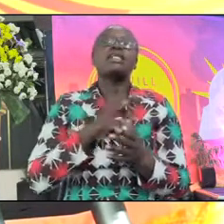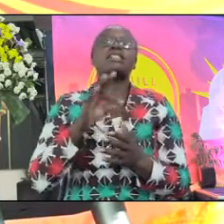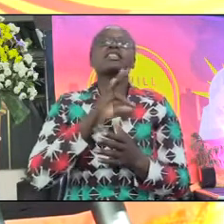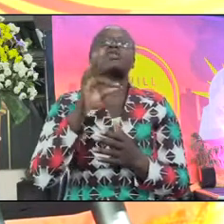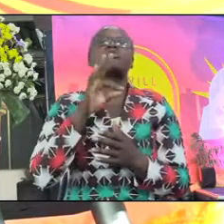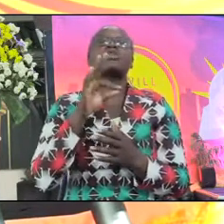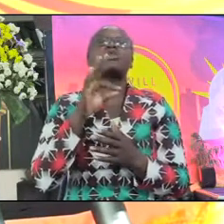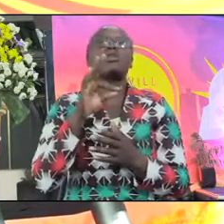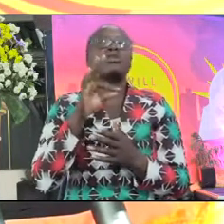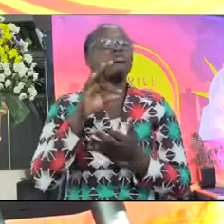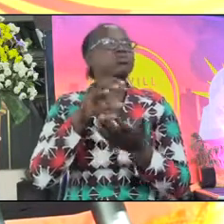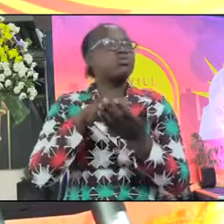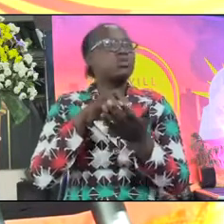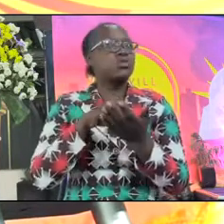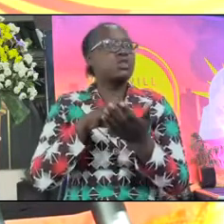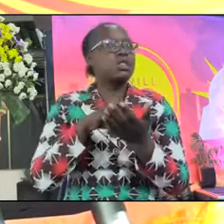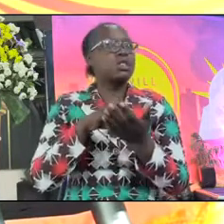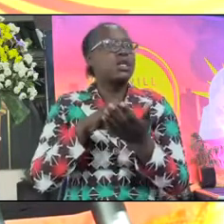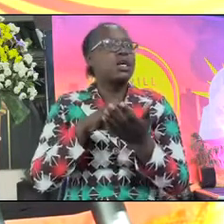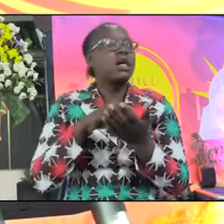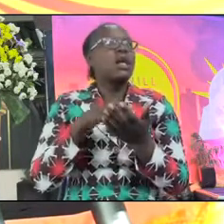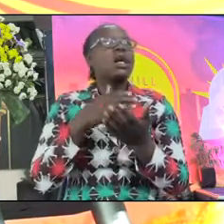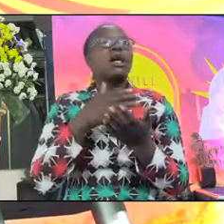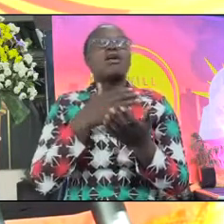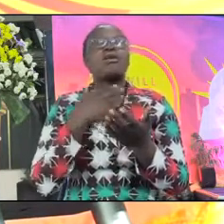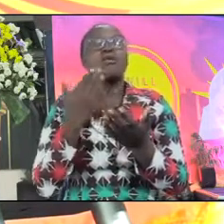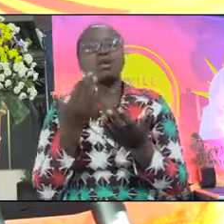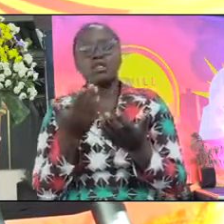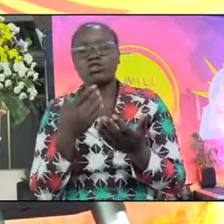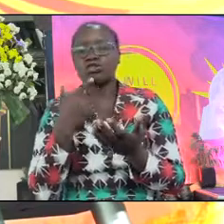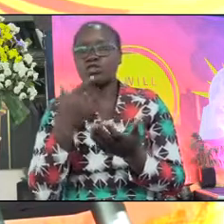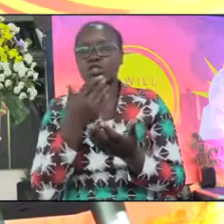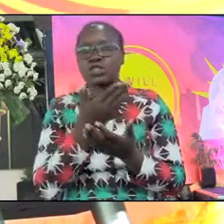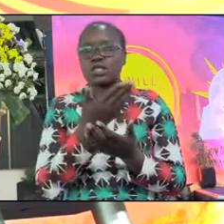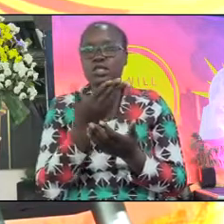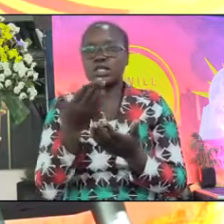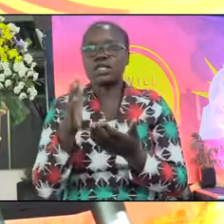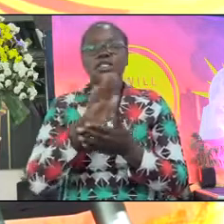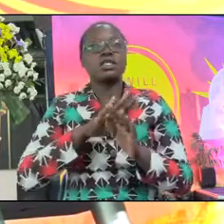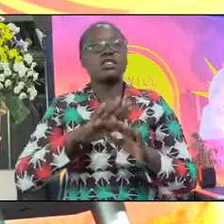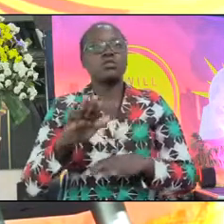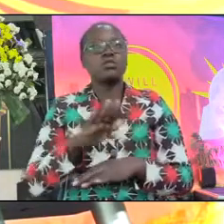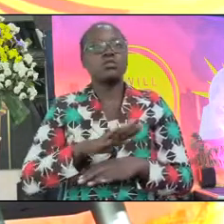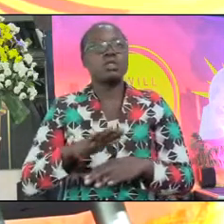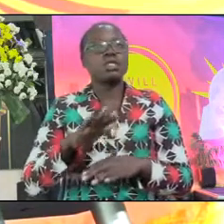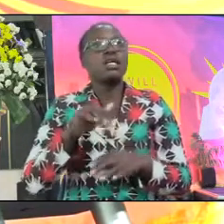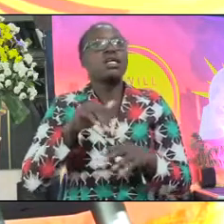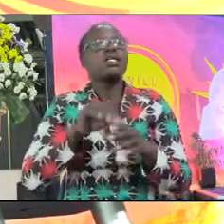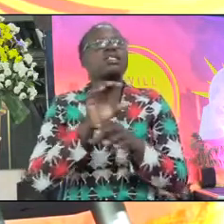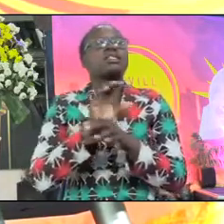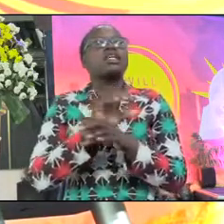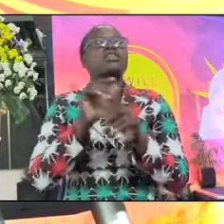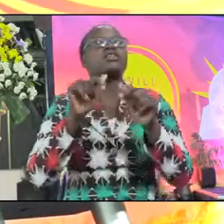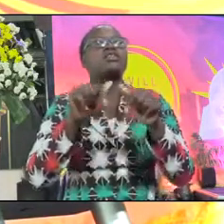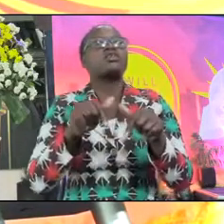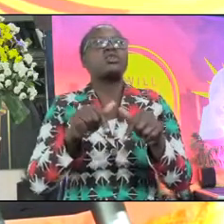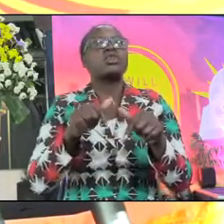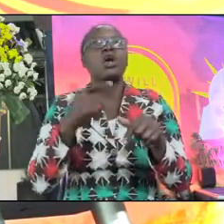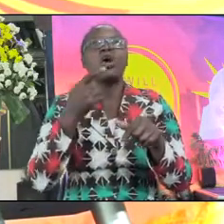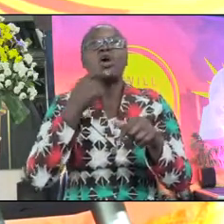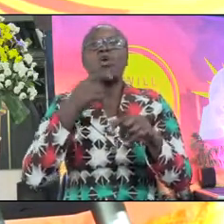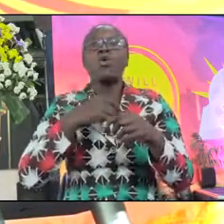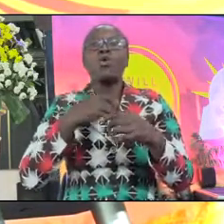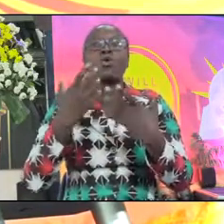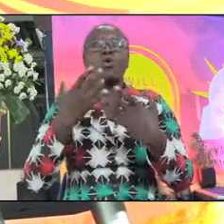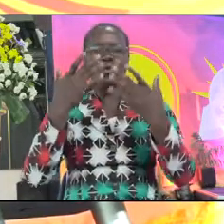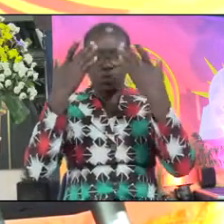spiritual orbit. I wonder if there's some space shuttle saints in the church today who've made up